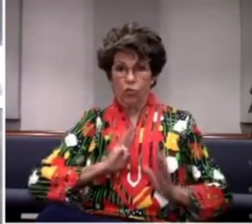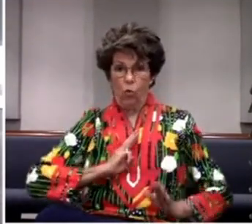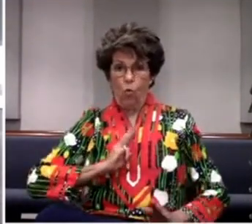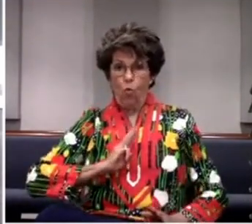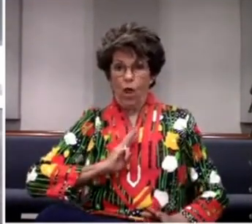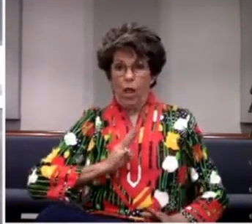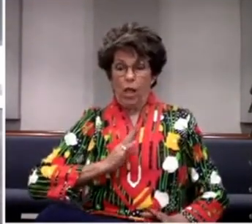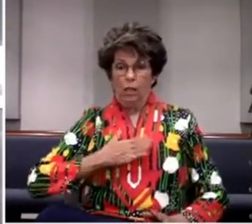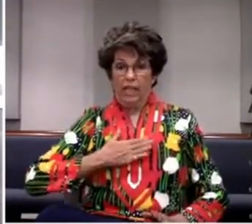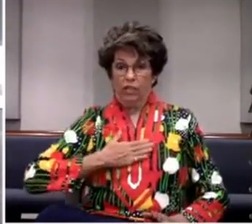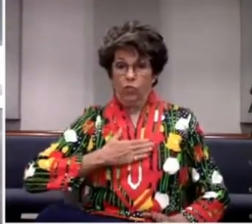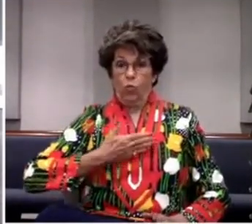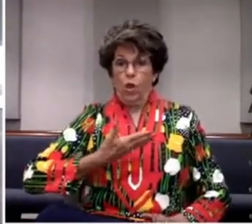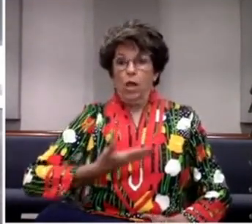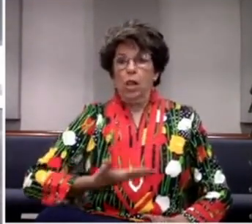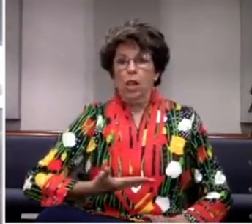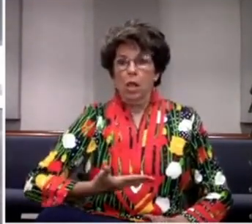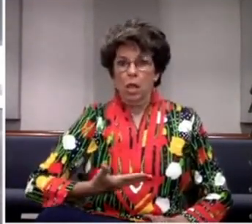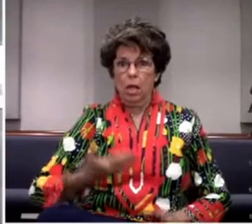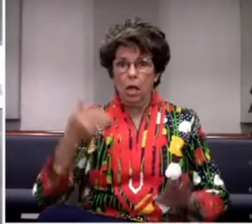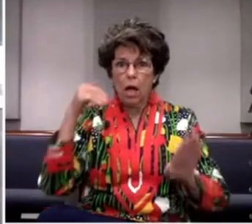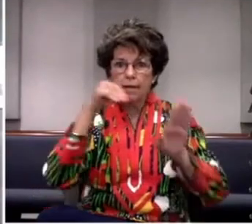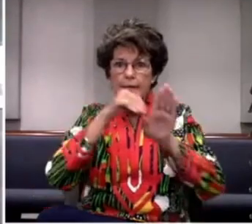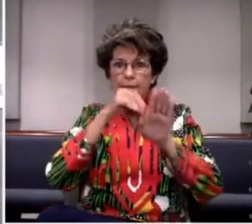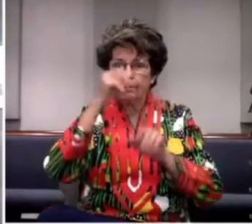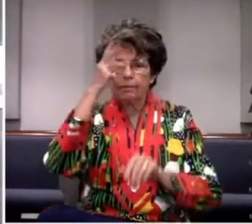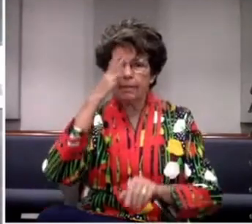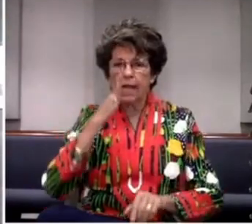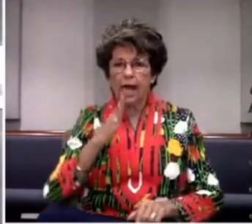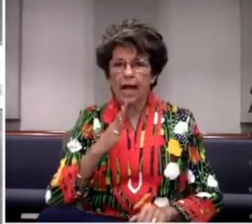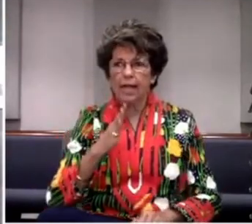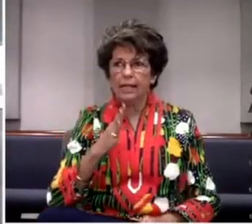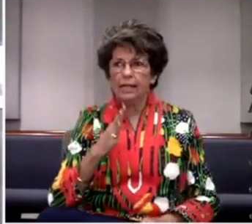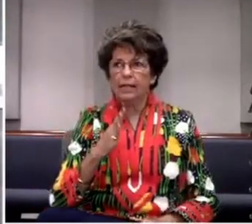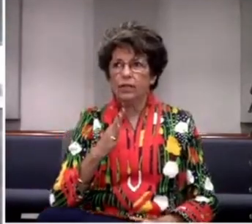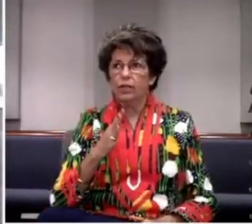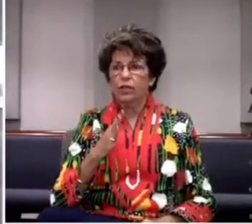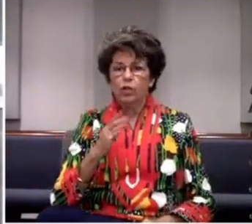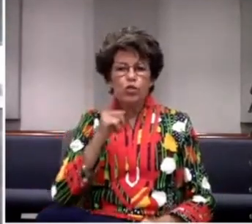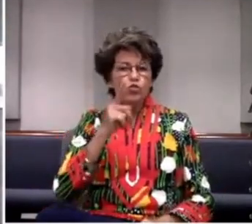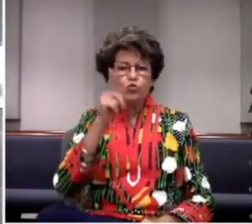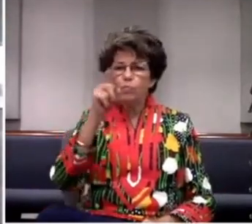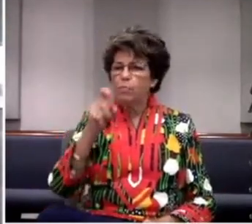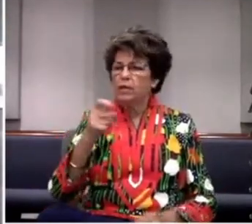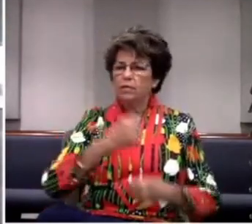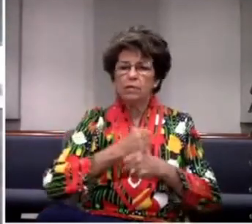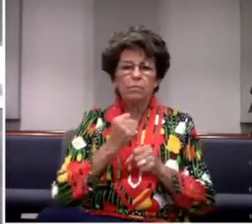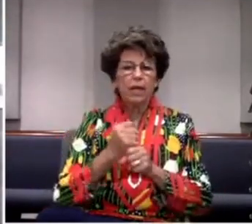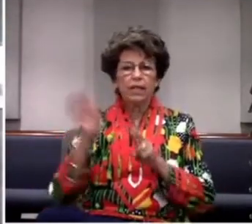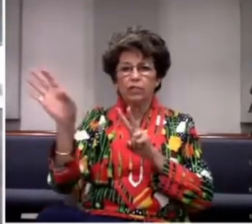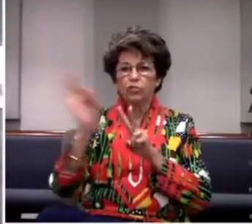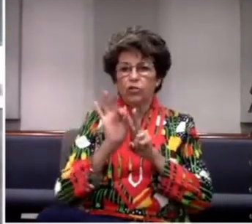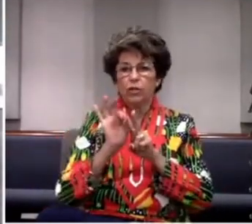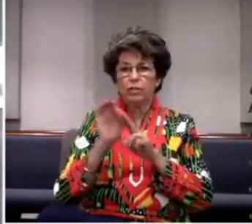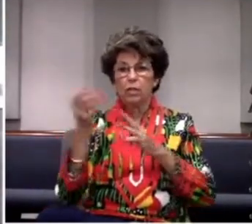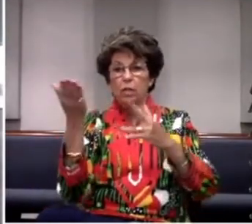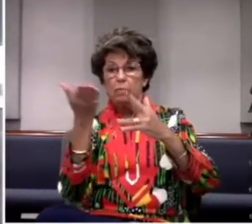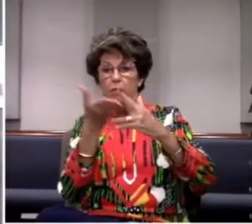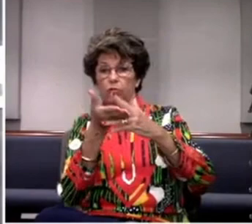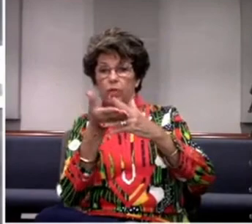has pinned you. And you've got to make a choice between